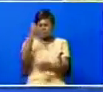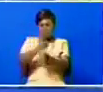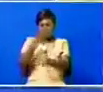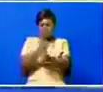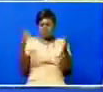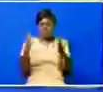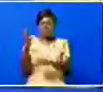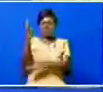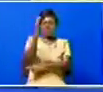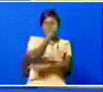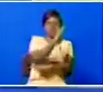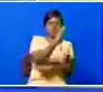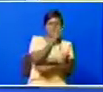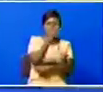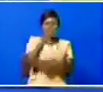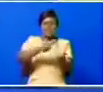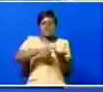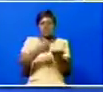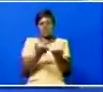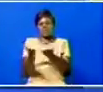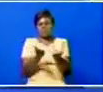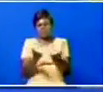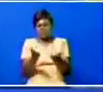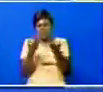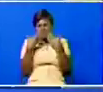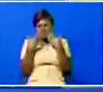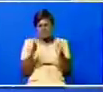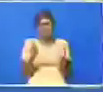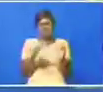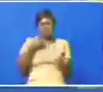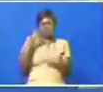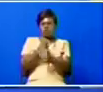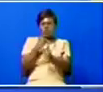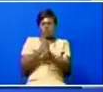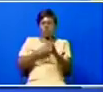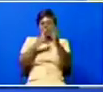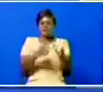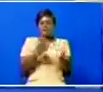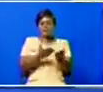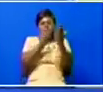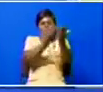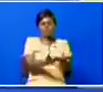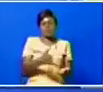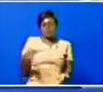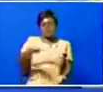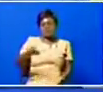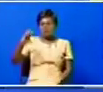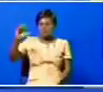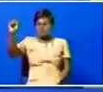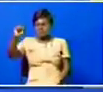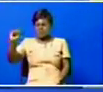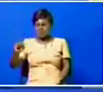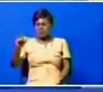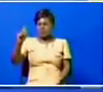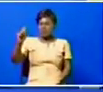Forest Resources Management and Logging Activities completed its mandate, handing over its report to the Environment Cabinet Secretary,